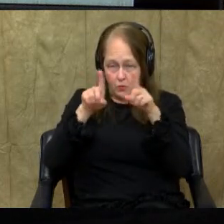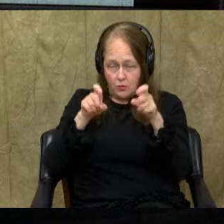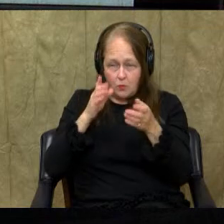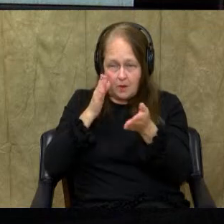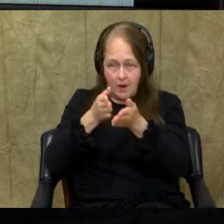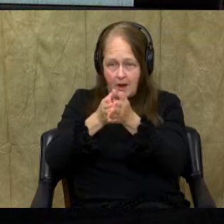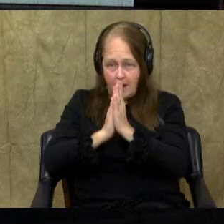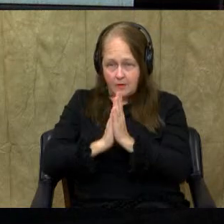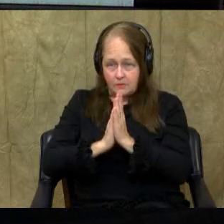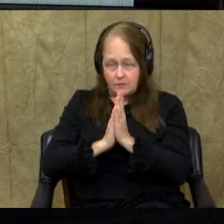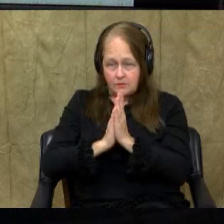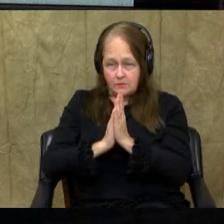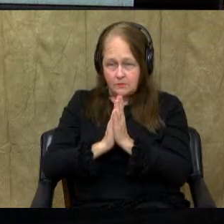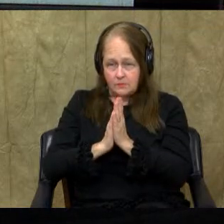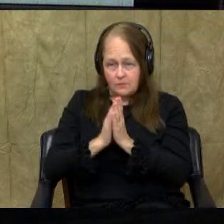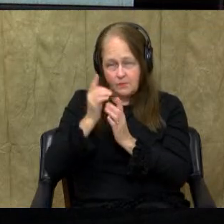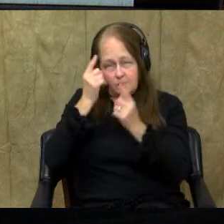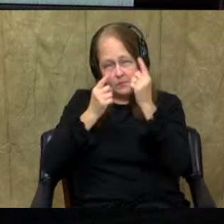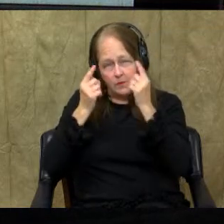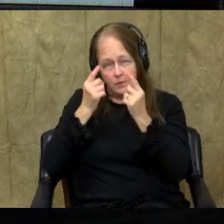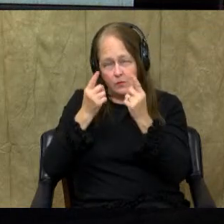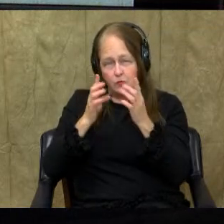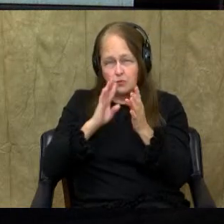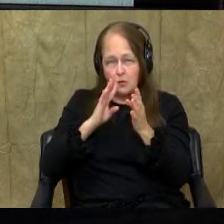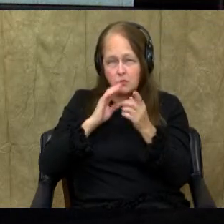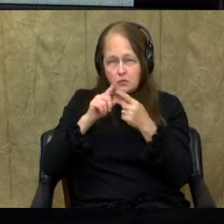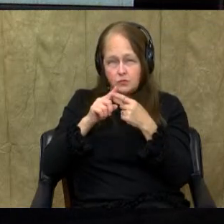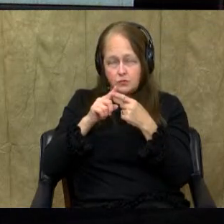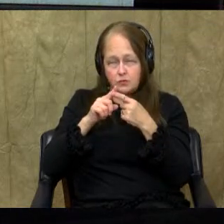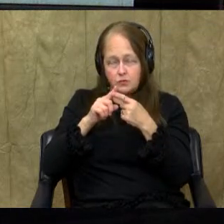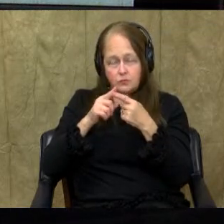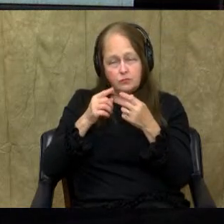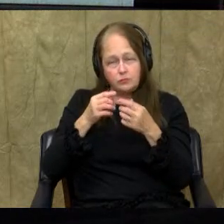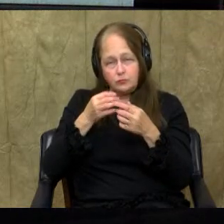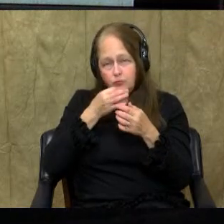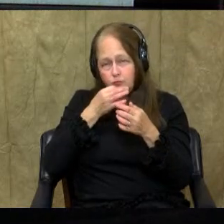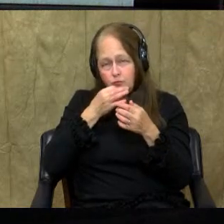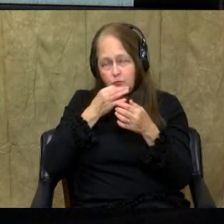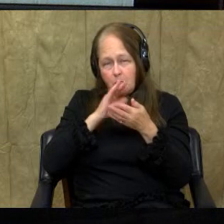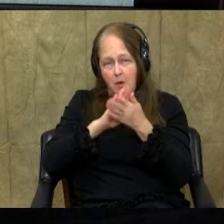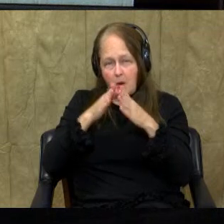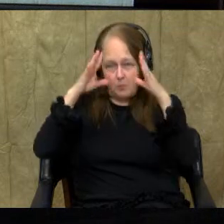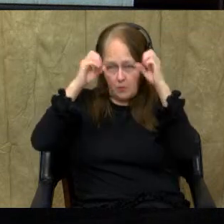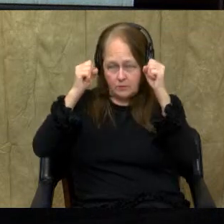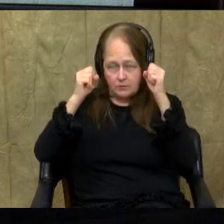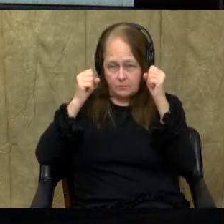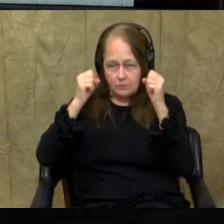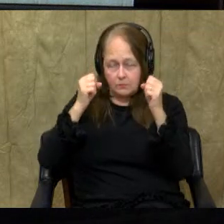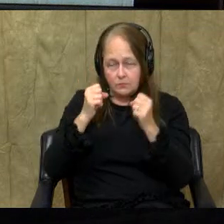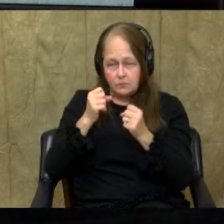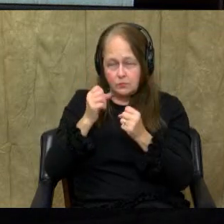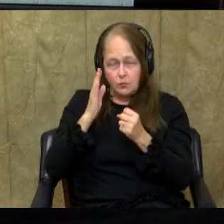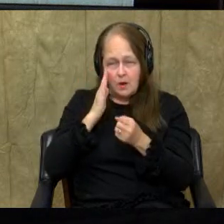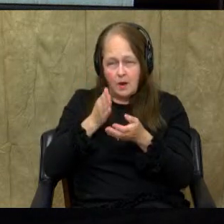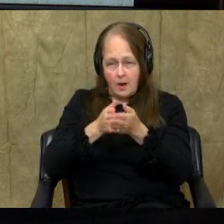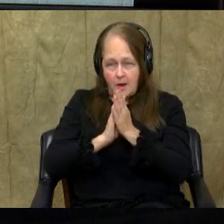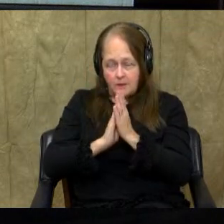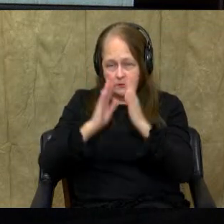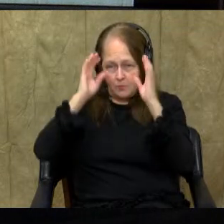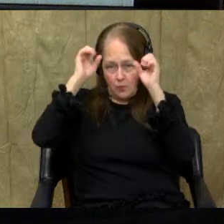can get this program on YouTube, but give it about maybe a 12-hour loop before you go to